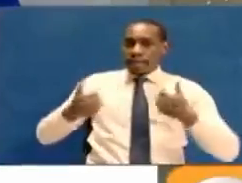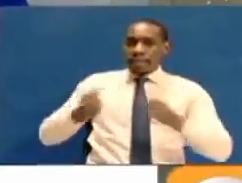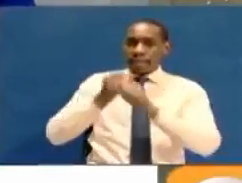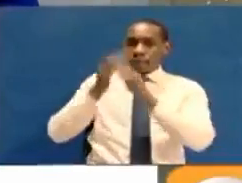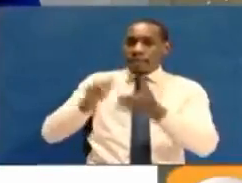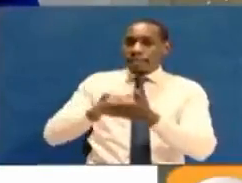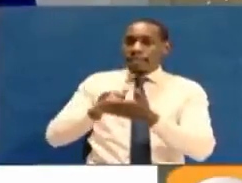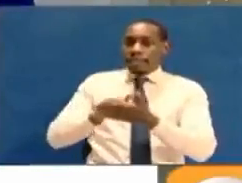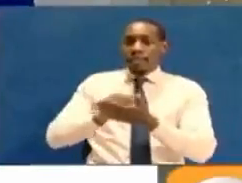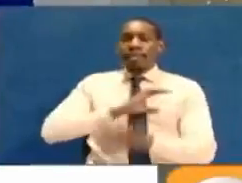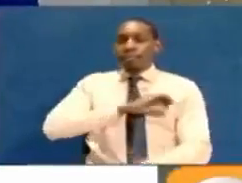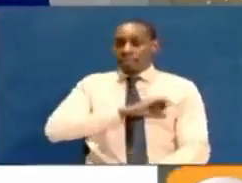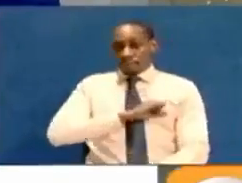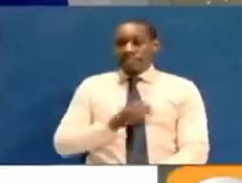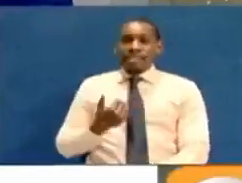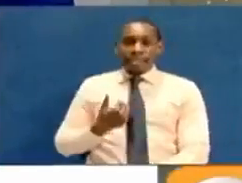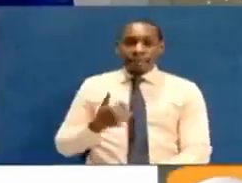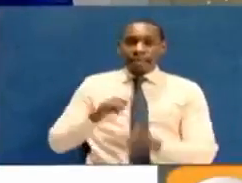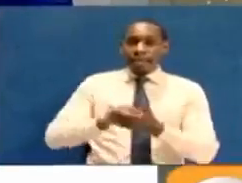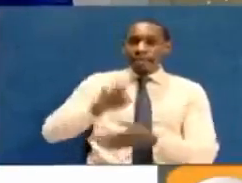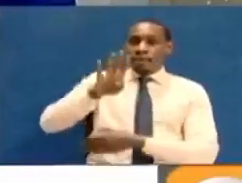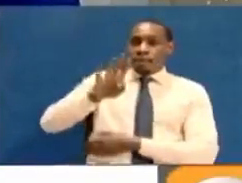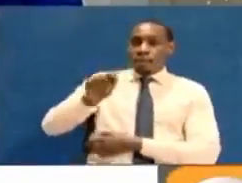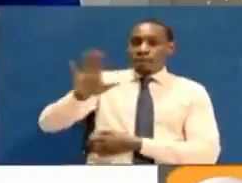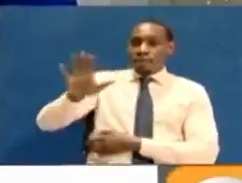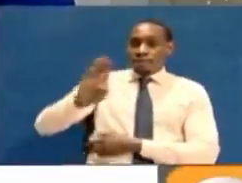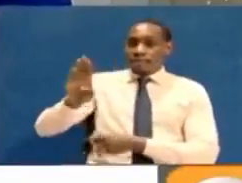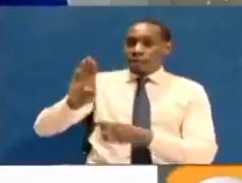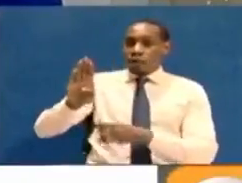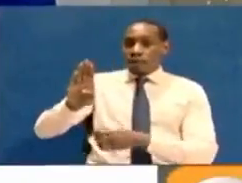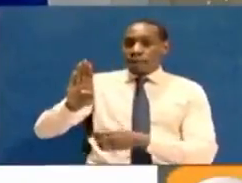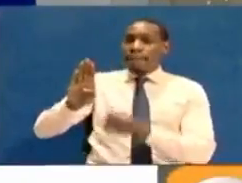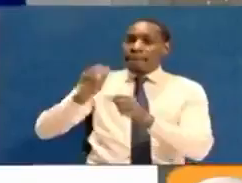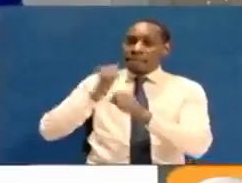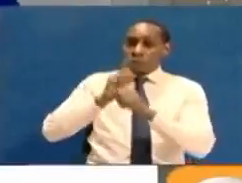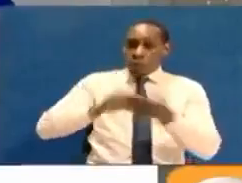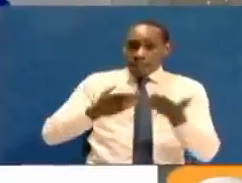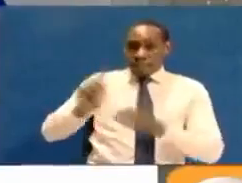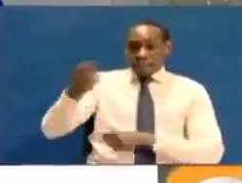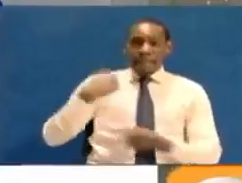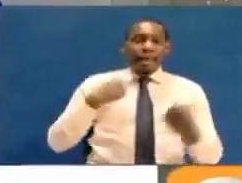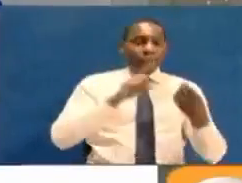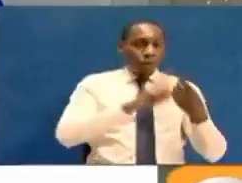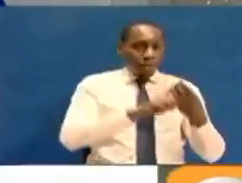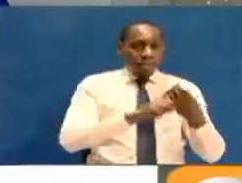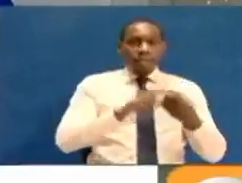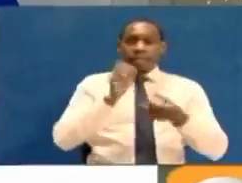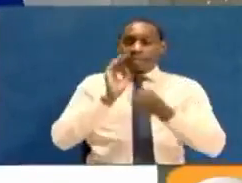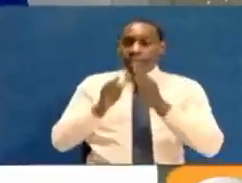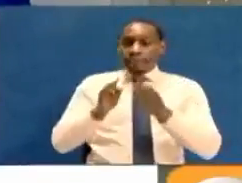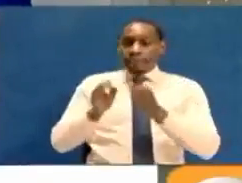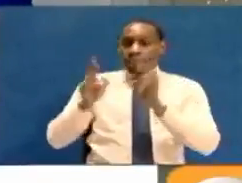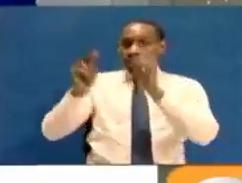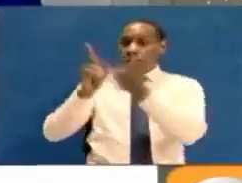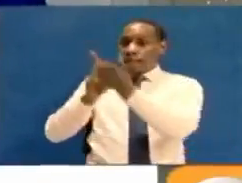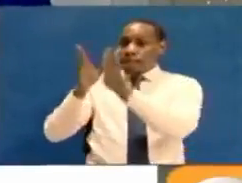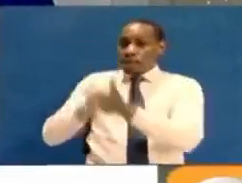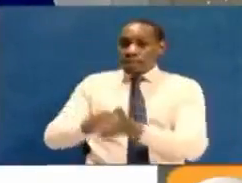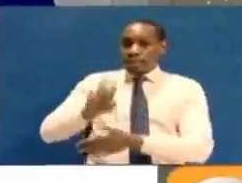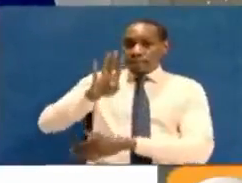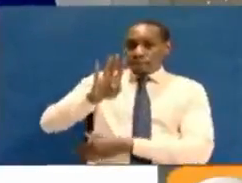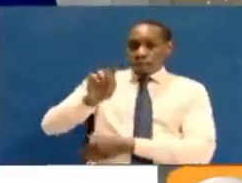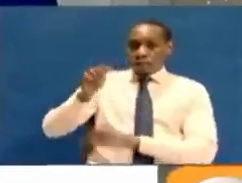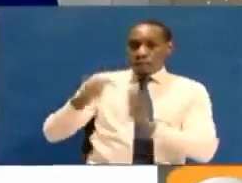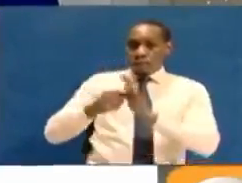be understanding. So what would this 4.5 billion shillings do in this country? Well, for one, if you're speaking of the doctors, this 4.5 billion